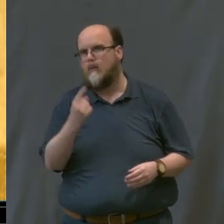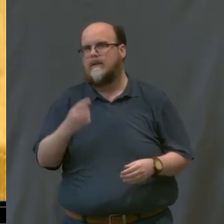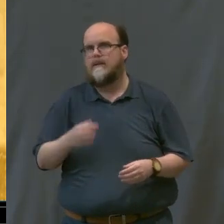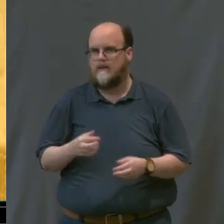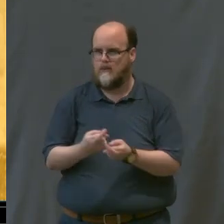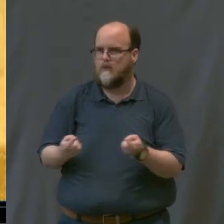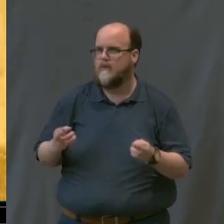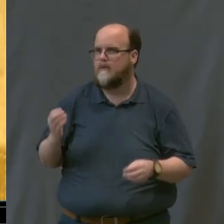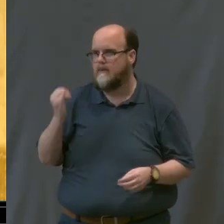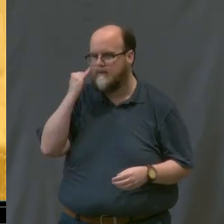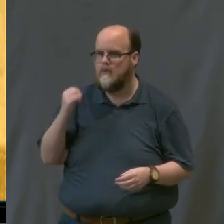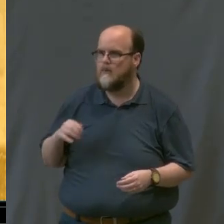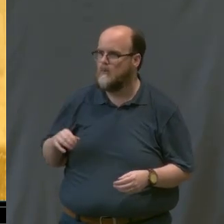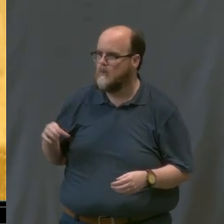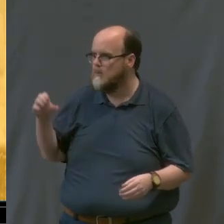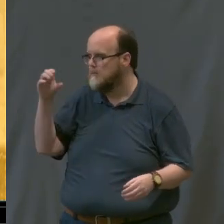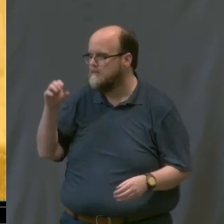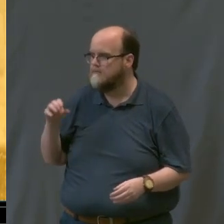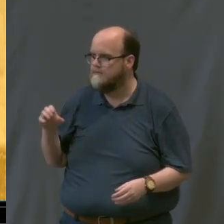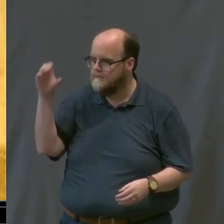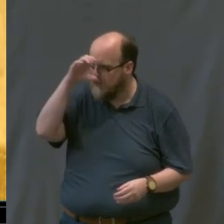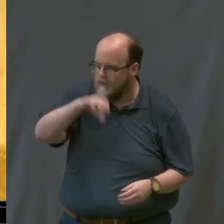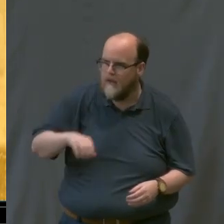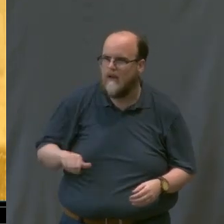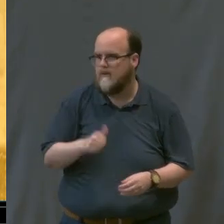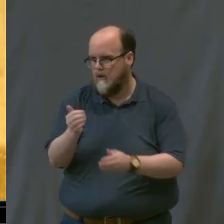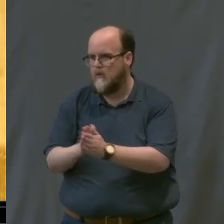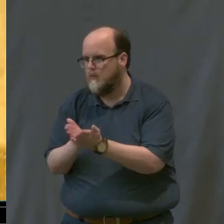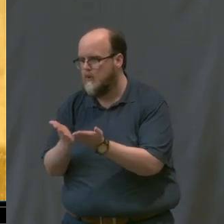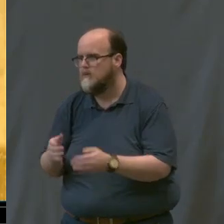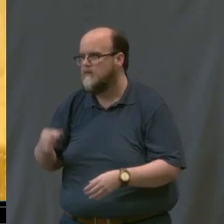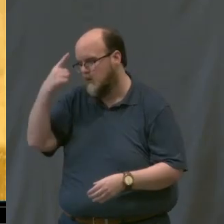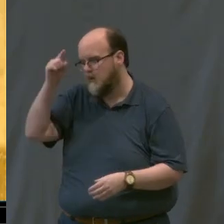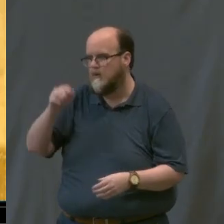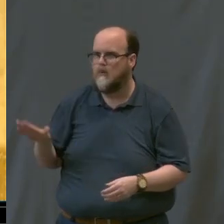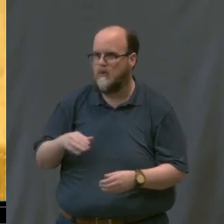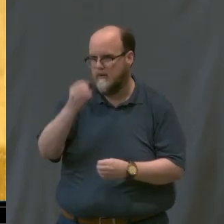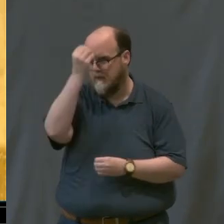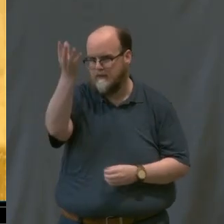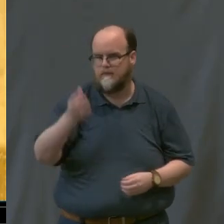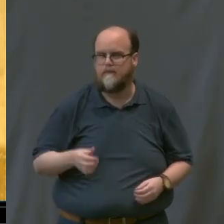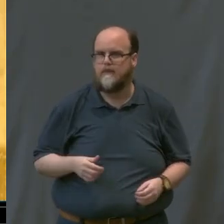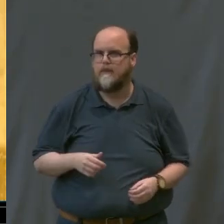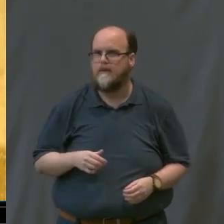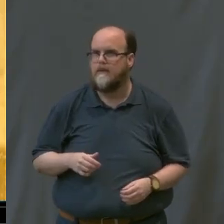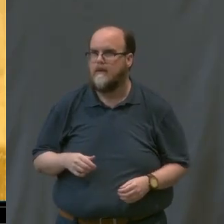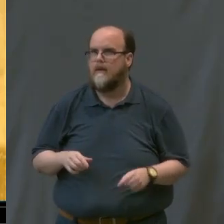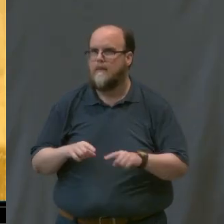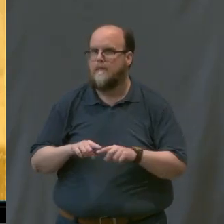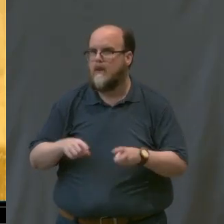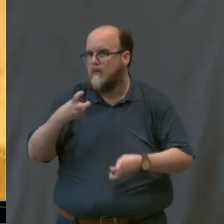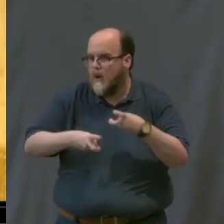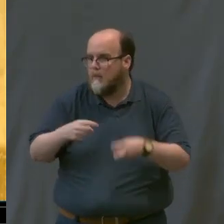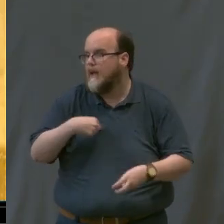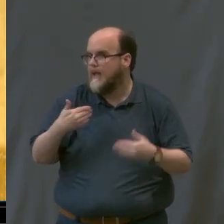as you look many other places for material and sources for your information. The problem I